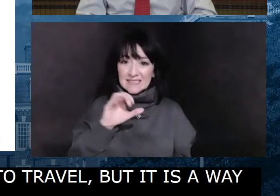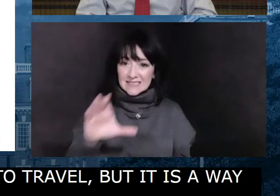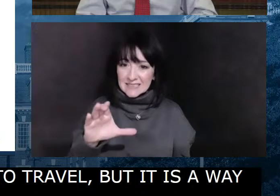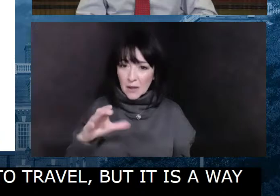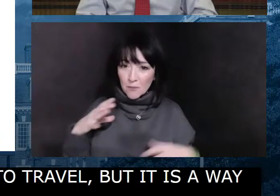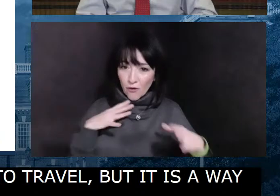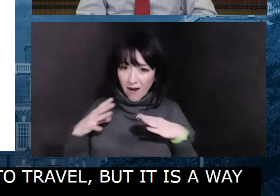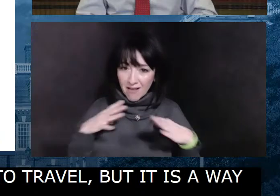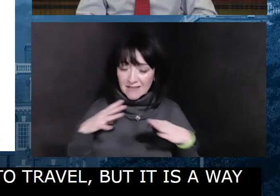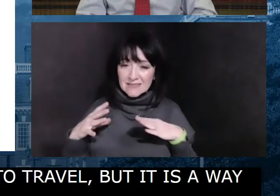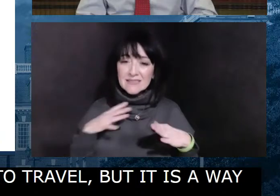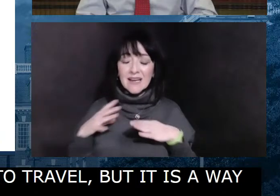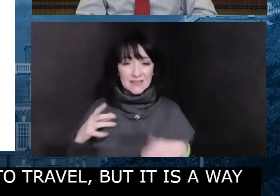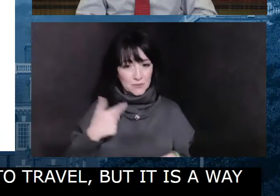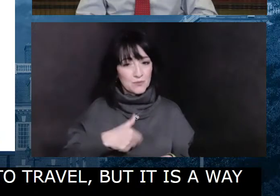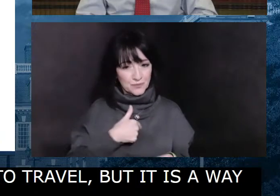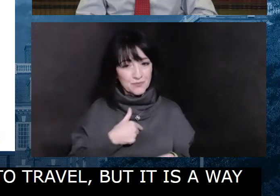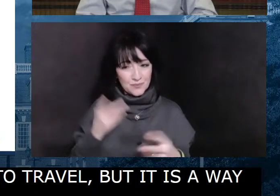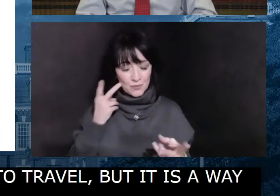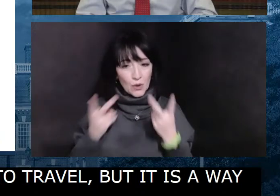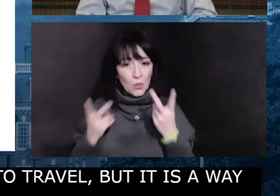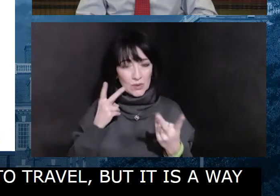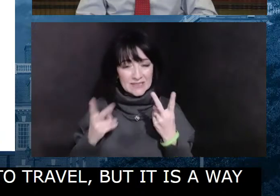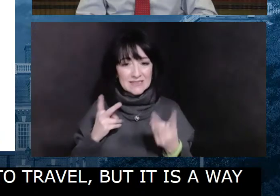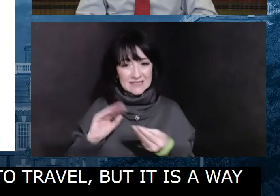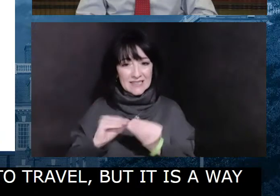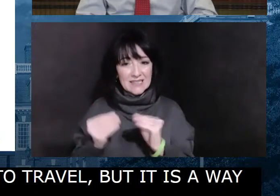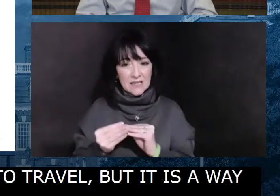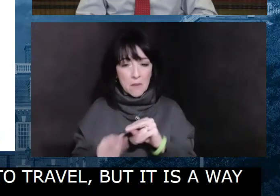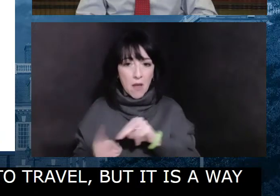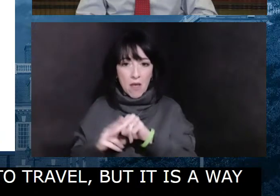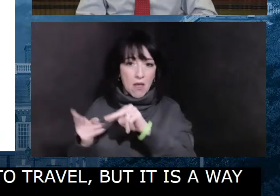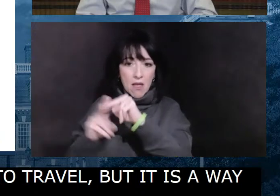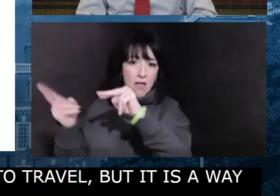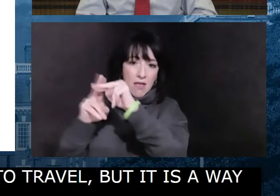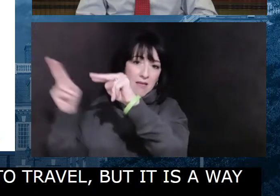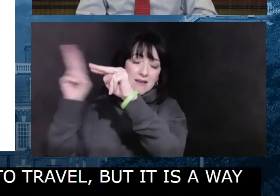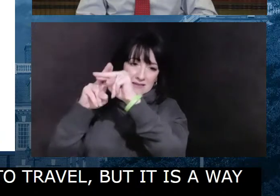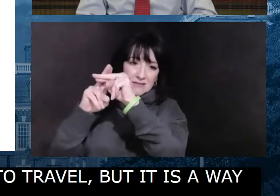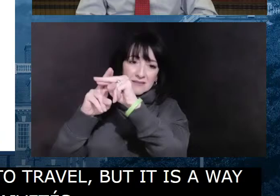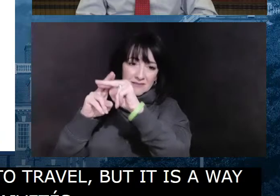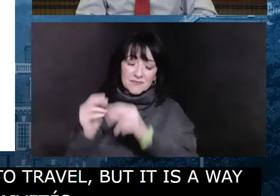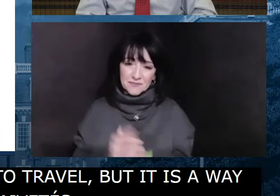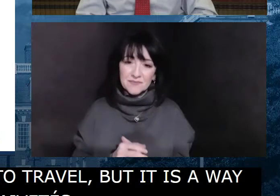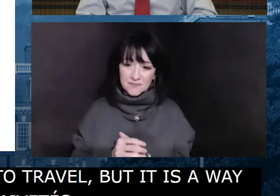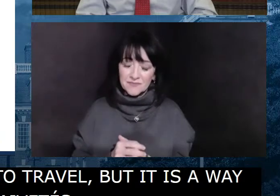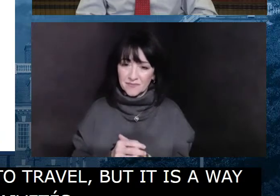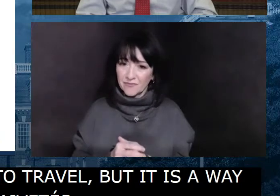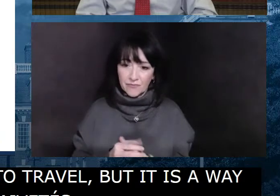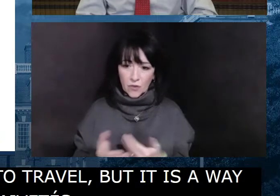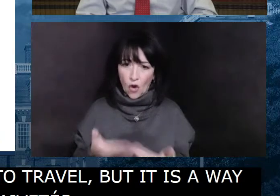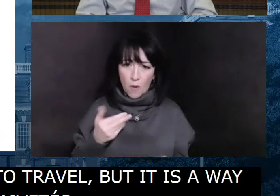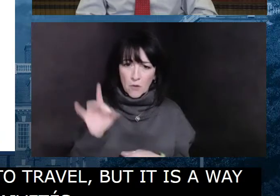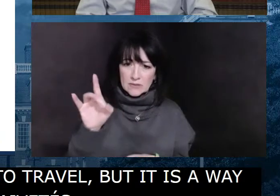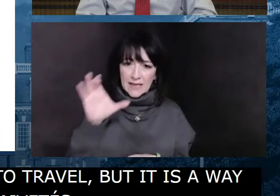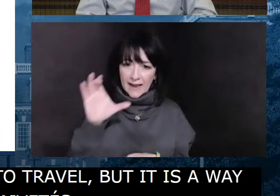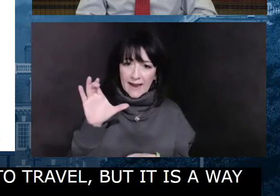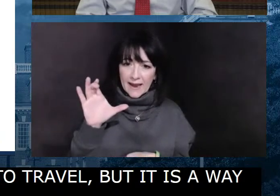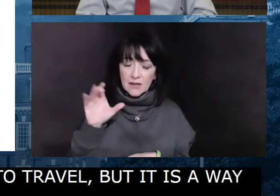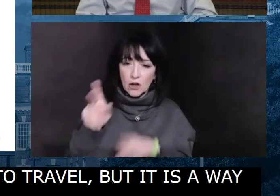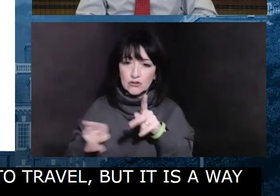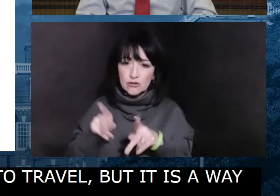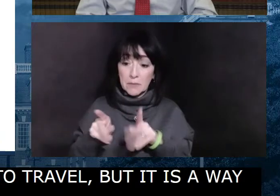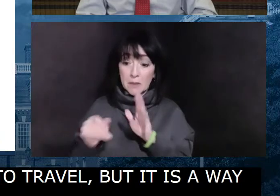of cases running up to a high over 800 positive cases a day, with hospitalizations that peaked